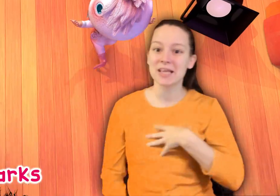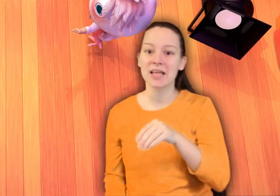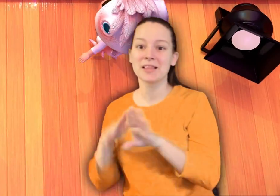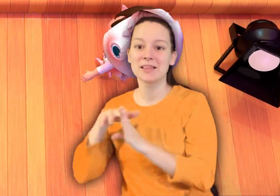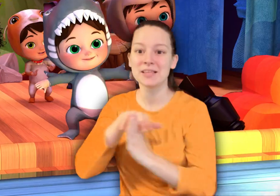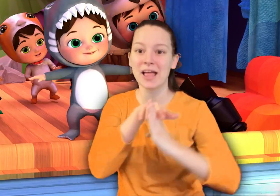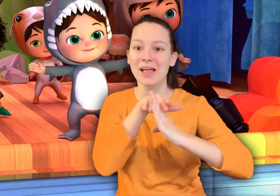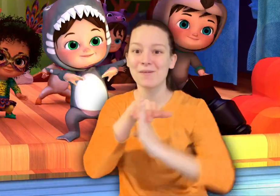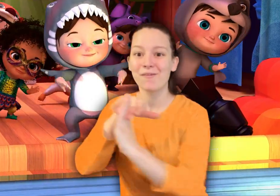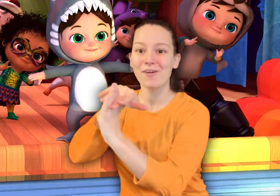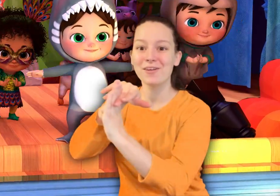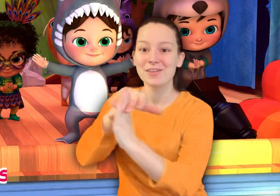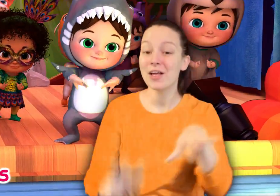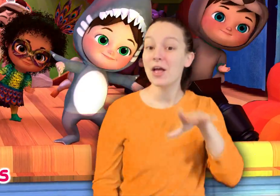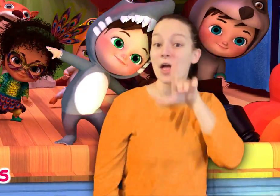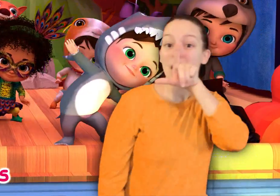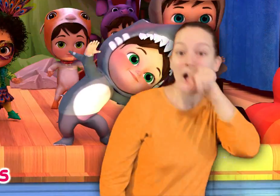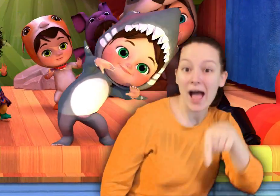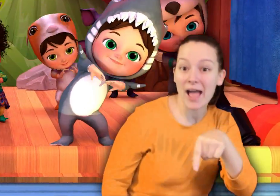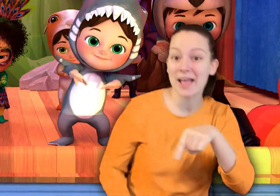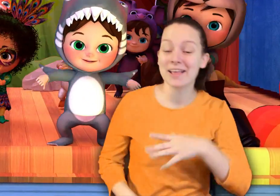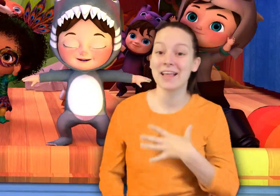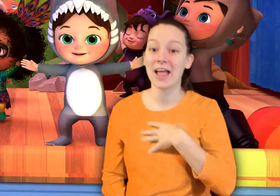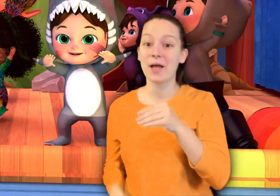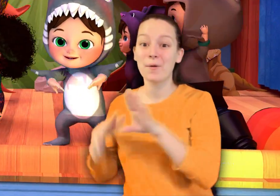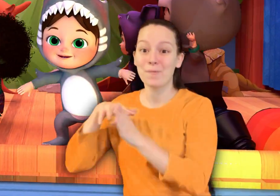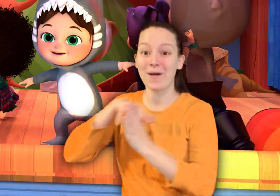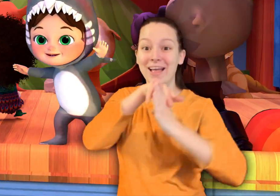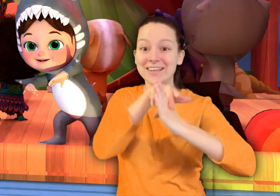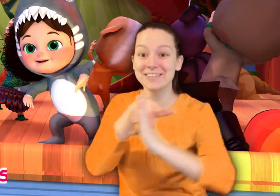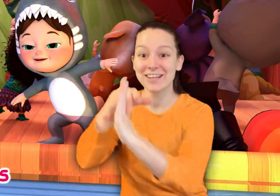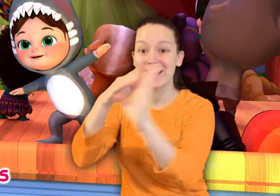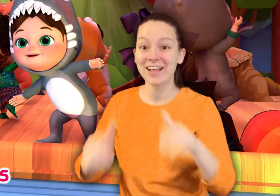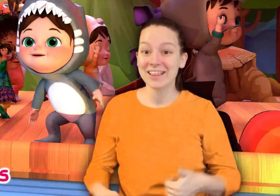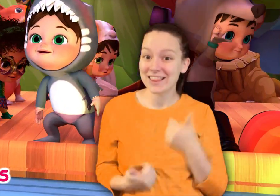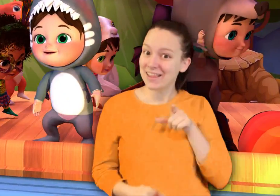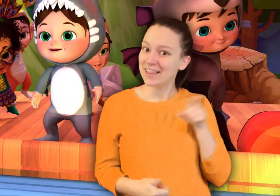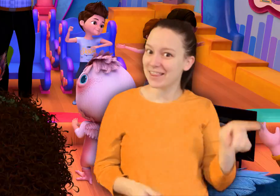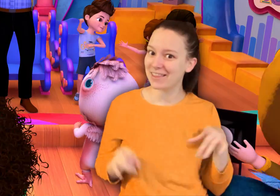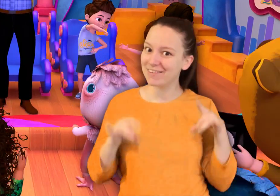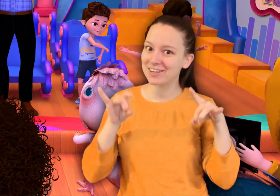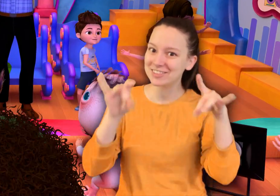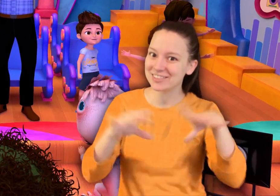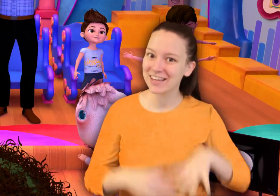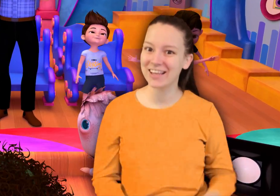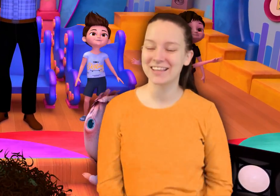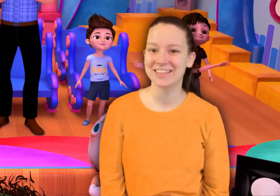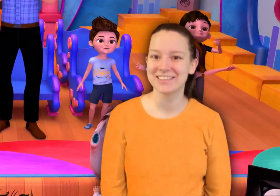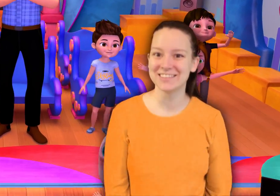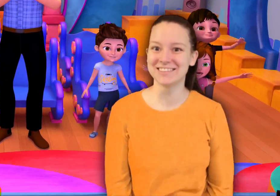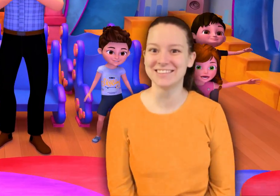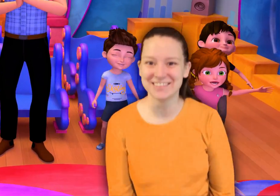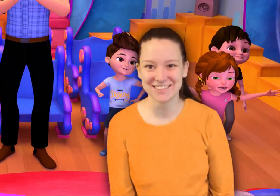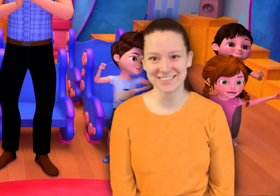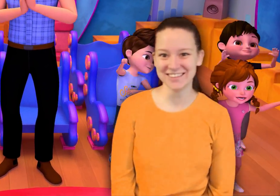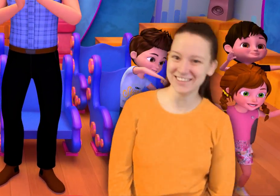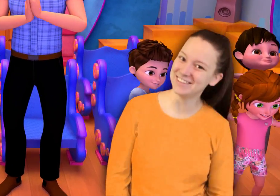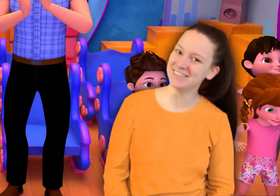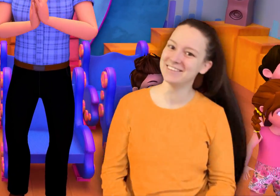white sharks IIs and white sharks IIs and white sharks live in